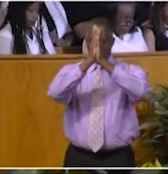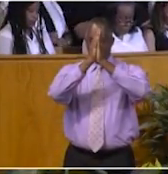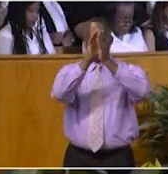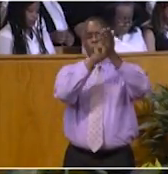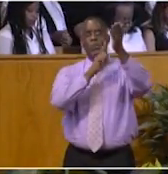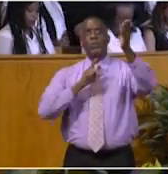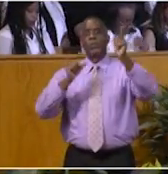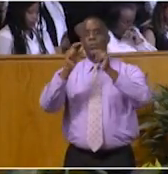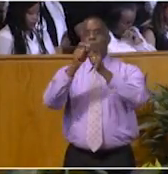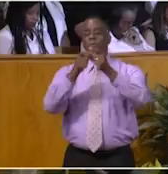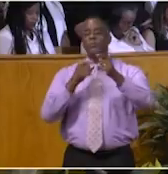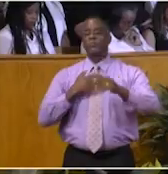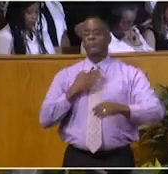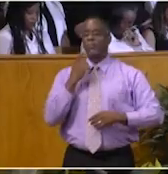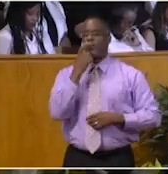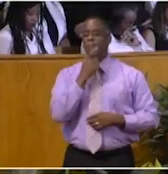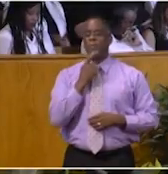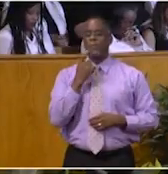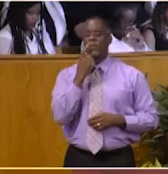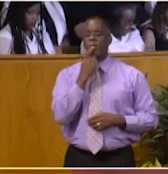Lord, that the words of my mouth